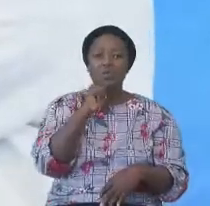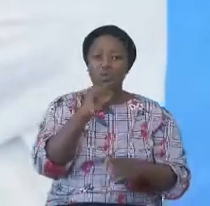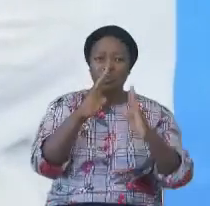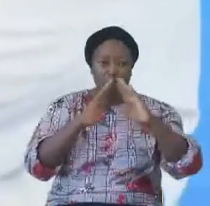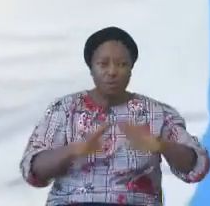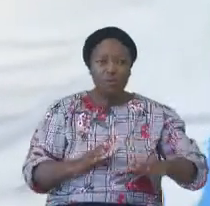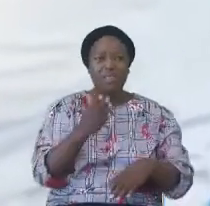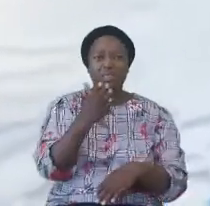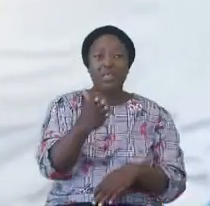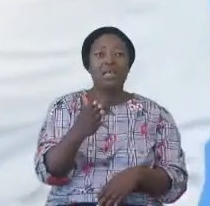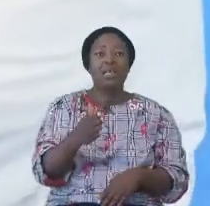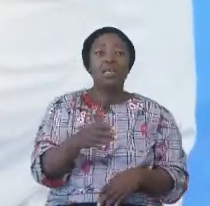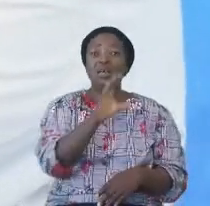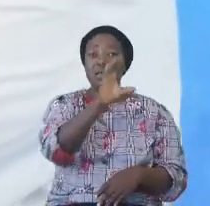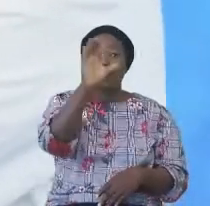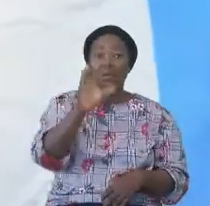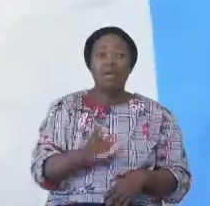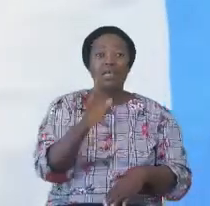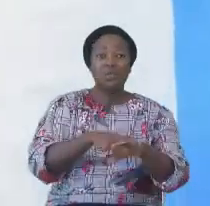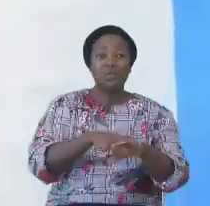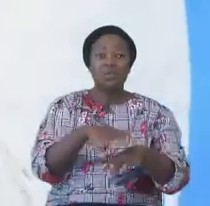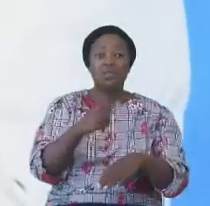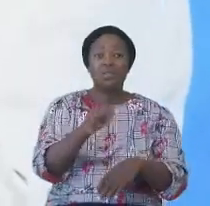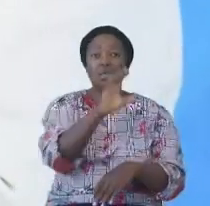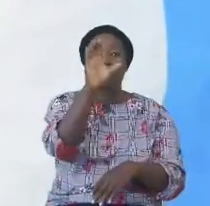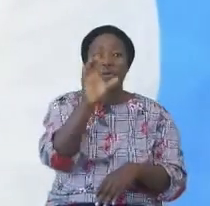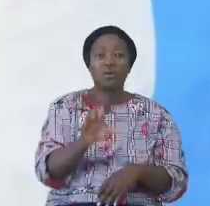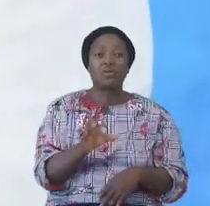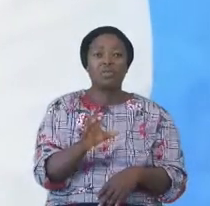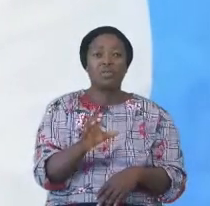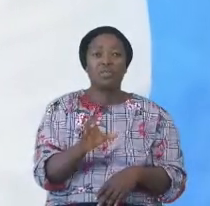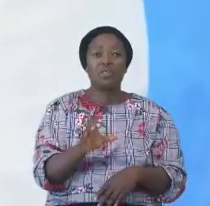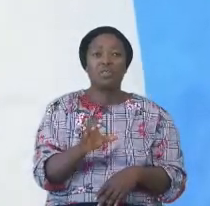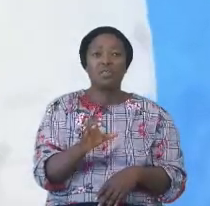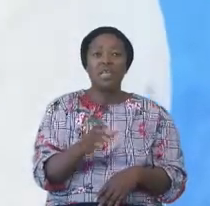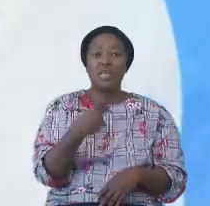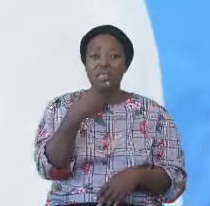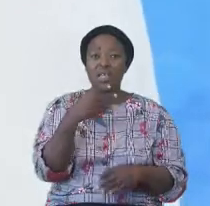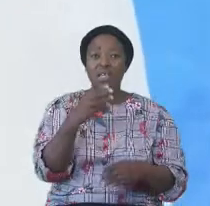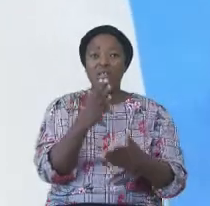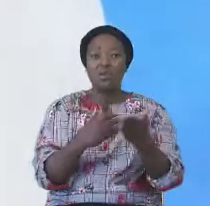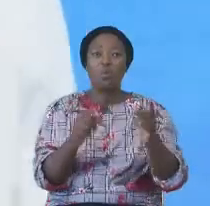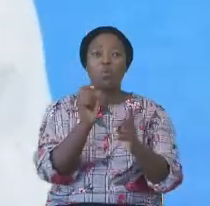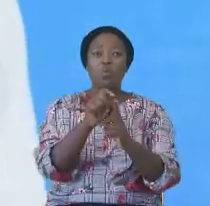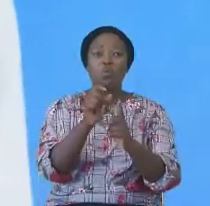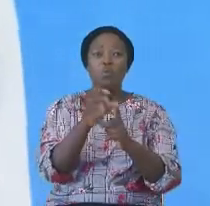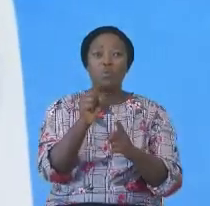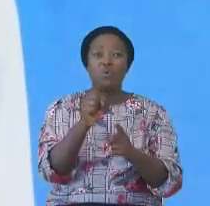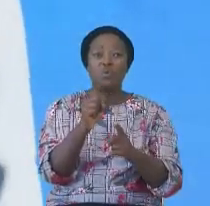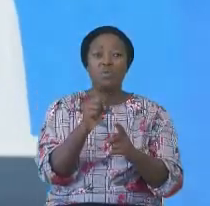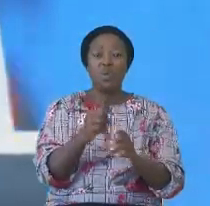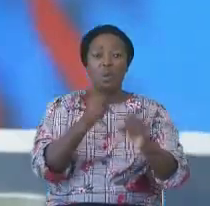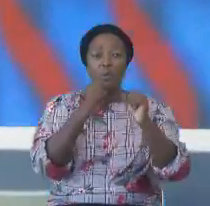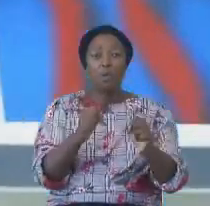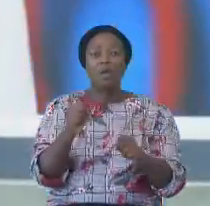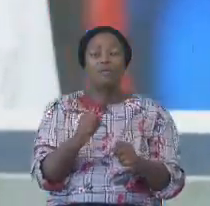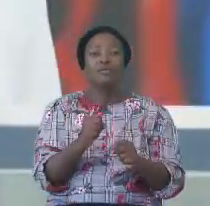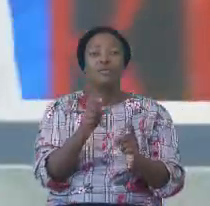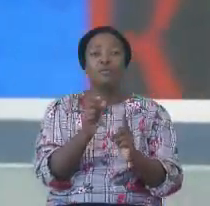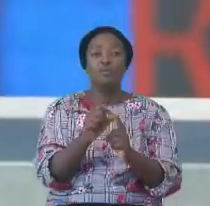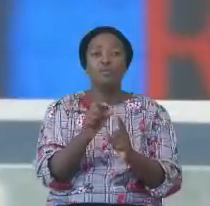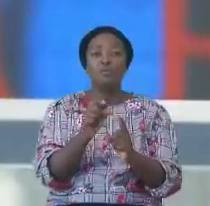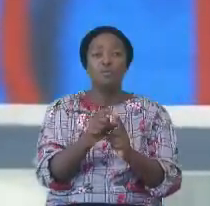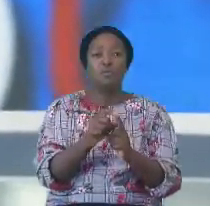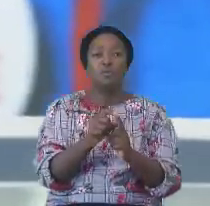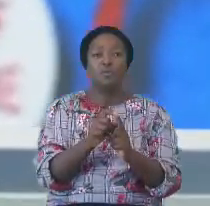Christ on the cross, and he wasn't silent there. Christ on the cross